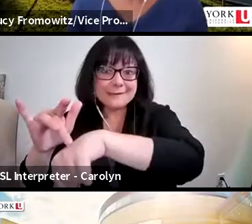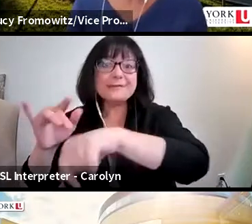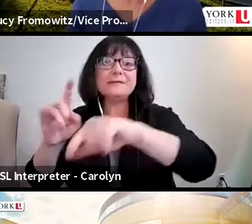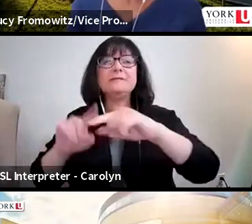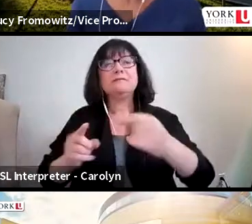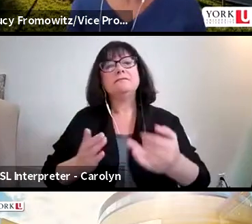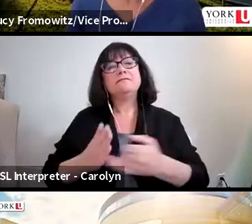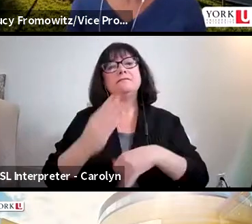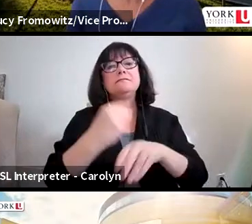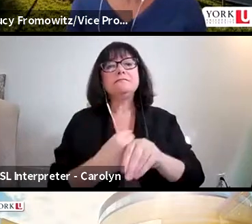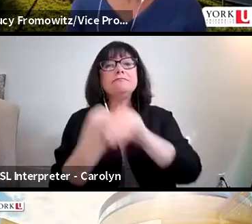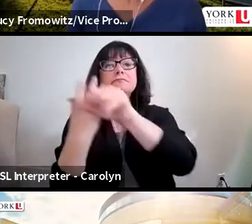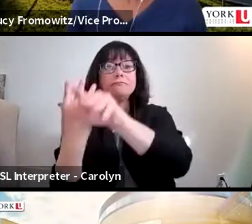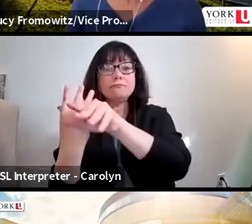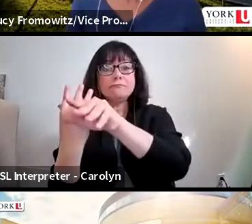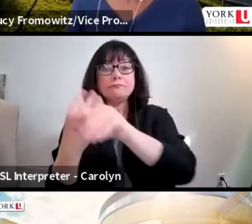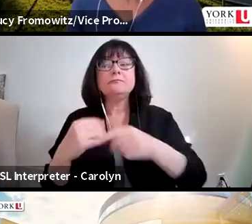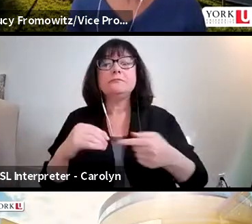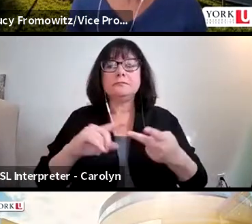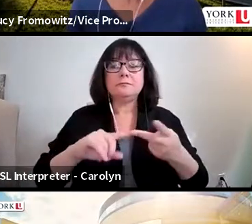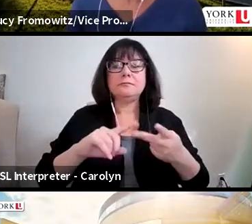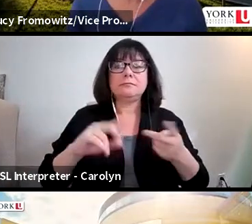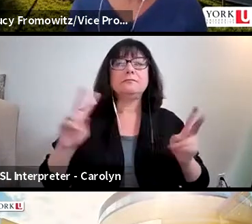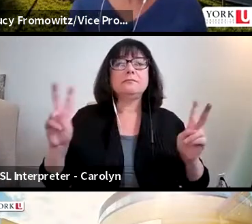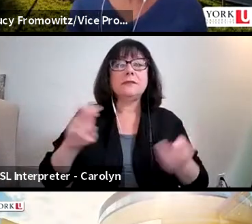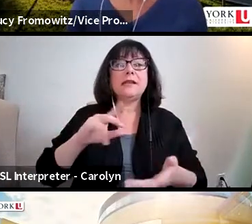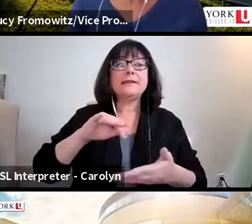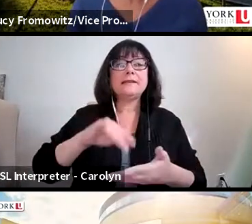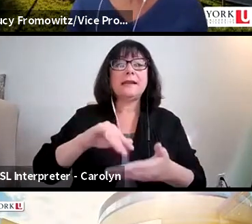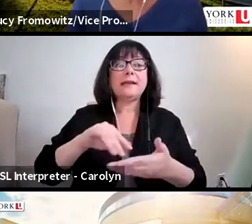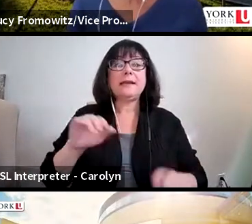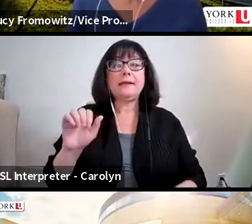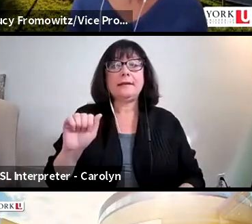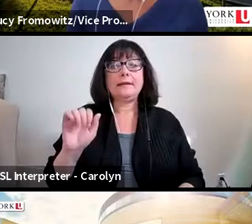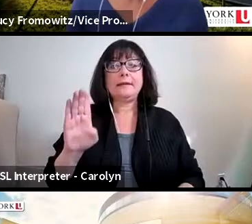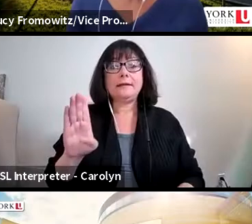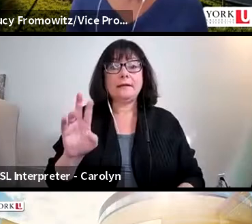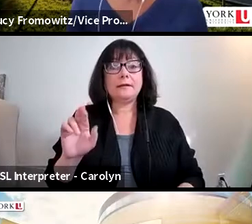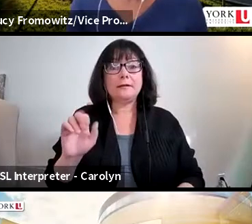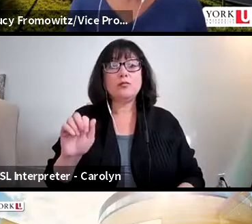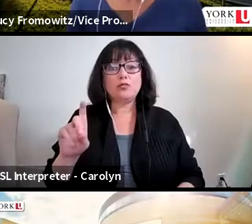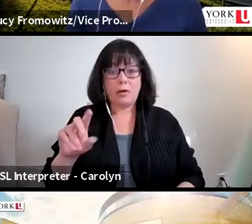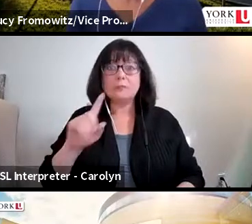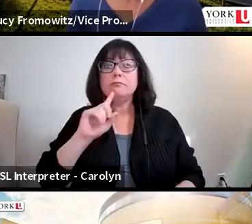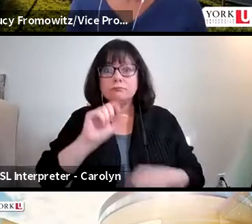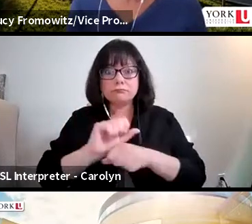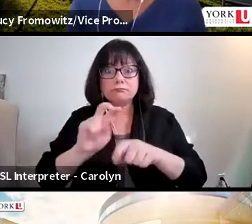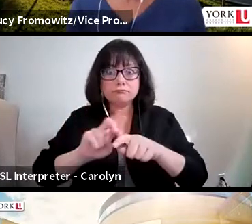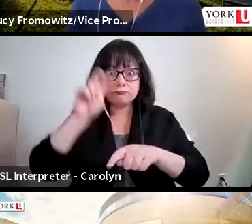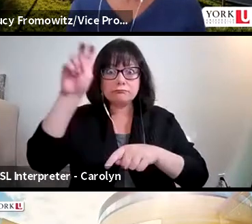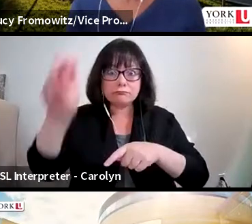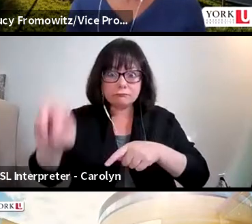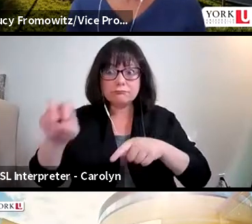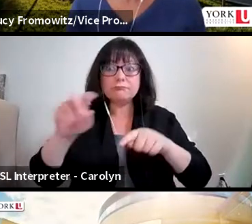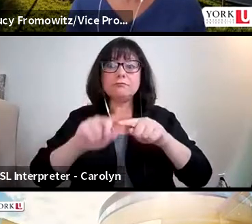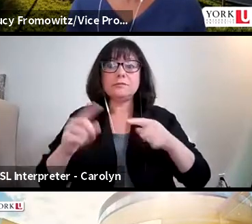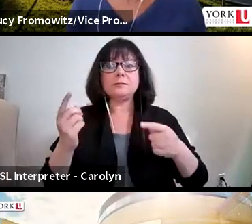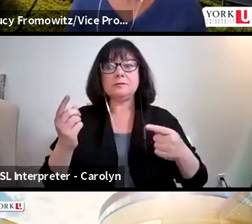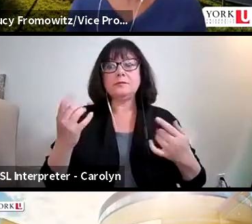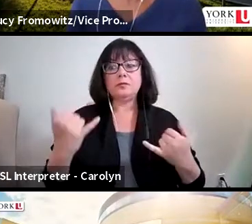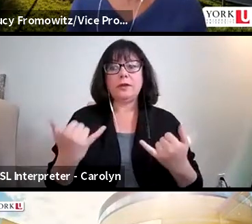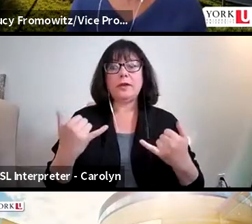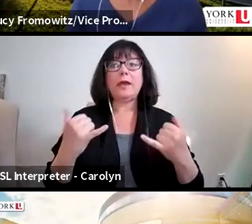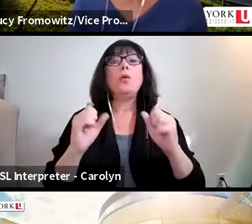of study abroad. And I believe, I'm going to turn it to Lucy, but I believe that we are really in a holding pattern about the winter term